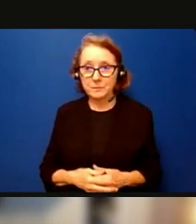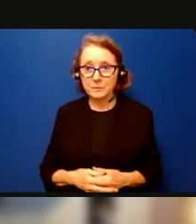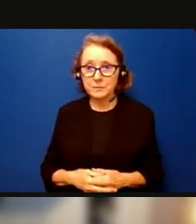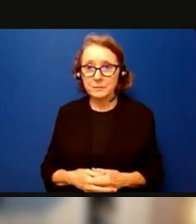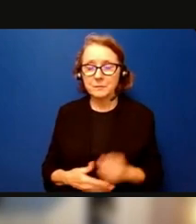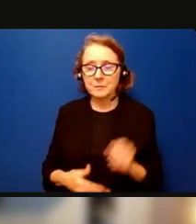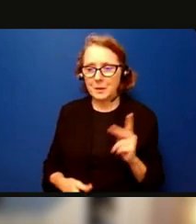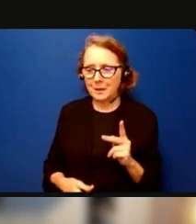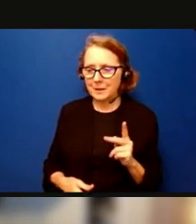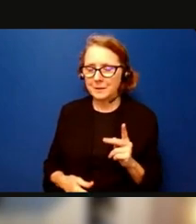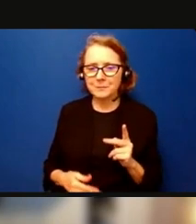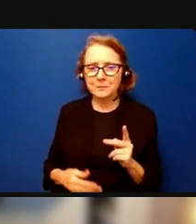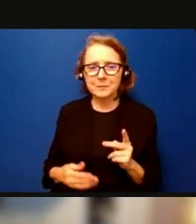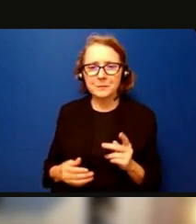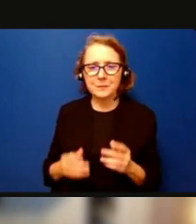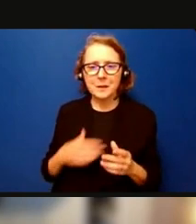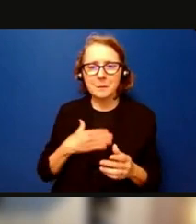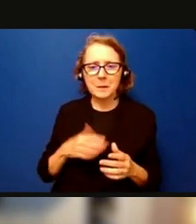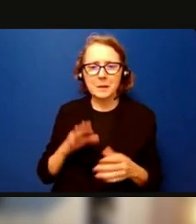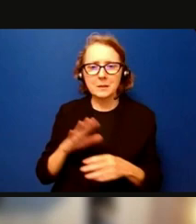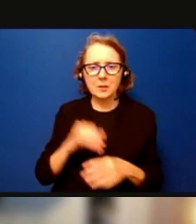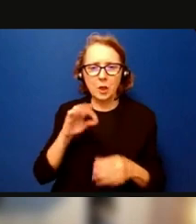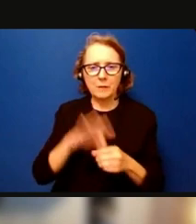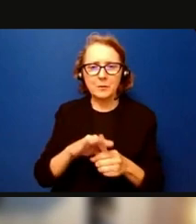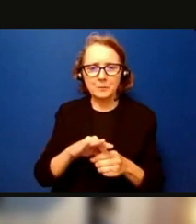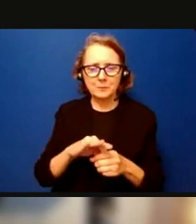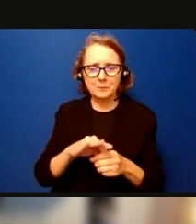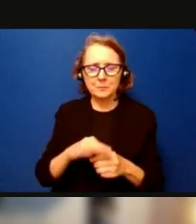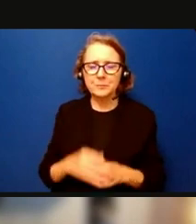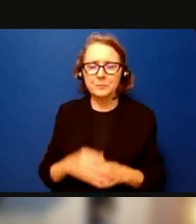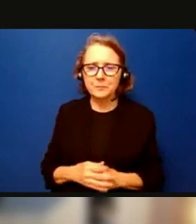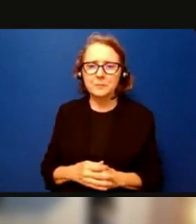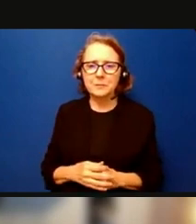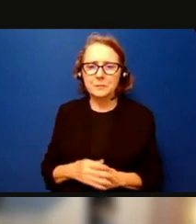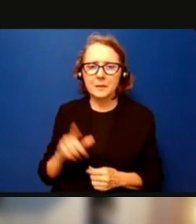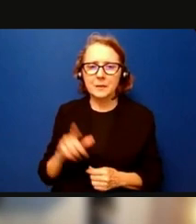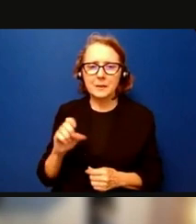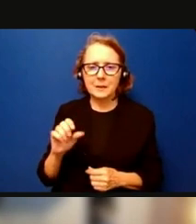All right, will the reporter please call the roll? Councilor Leung.